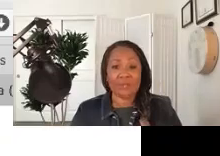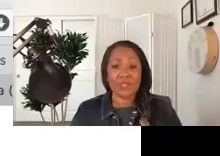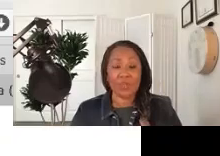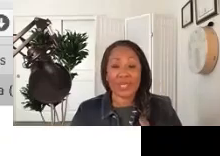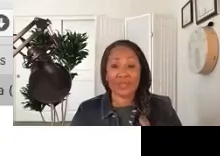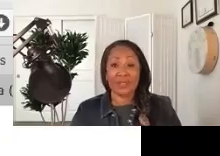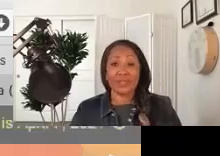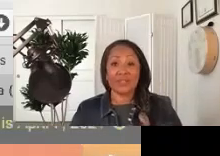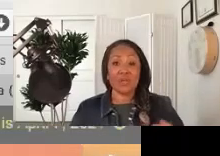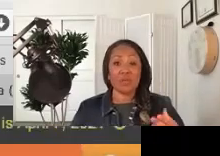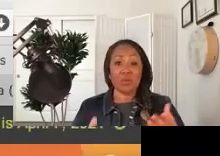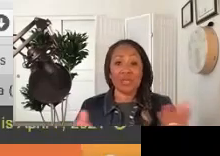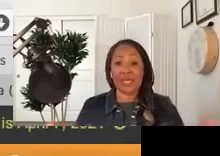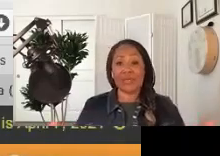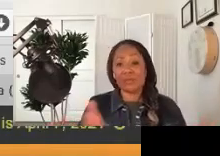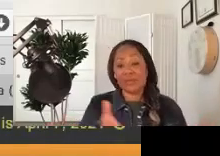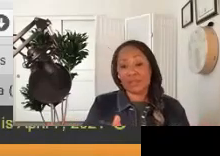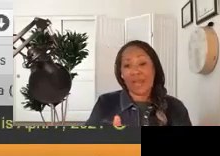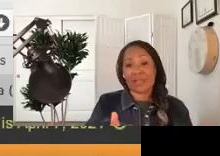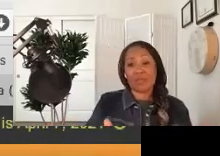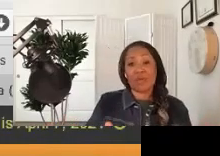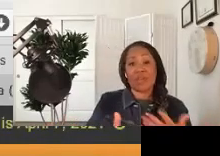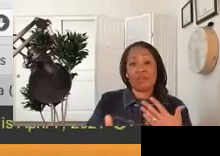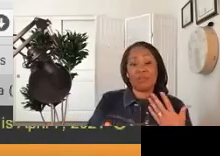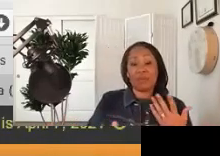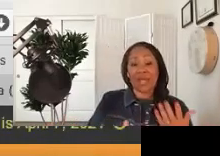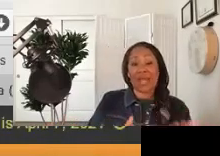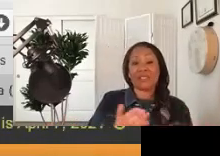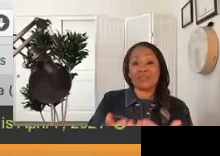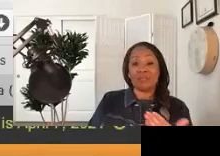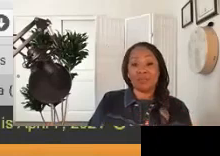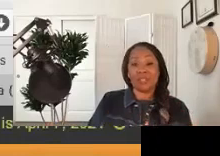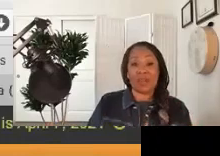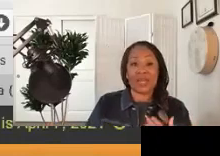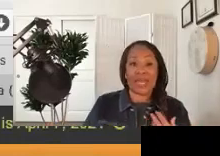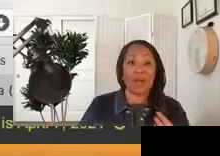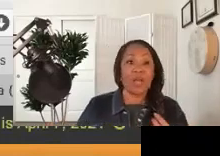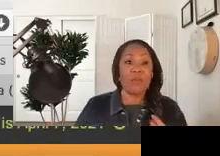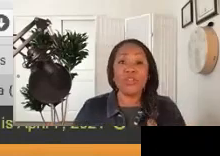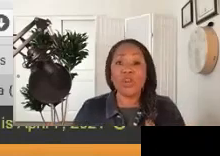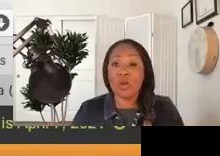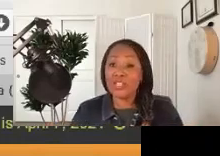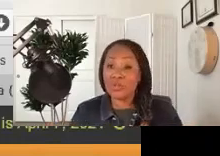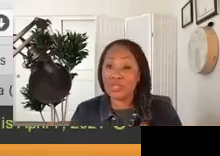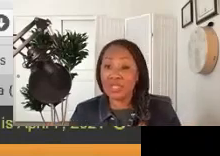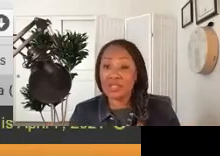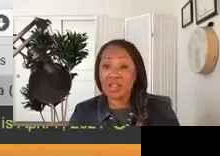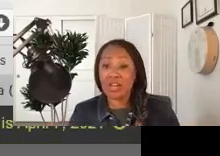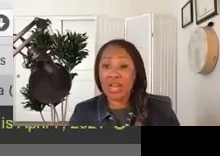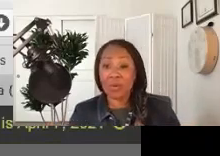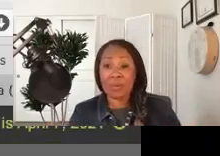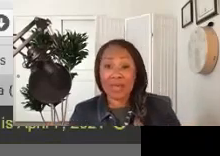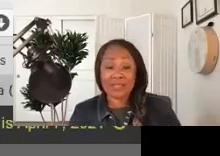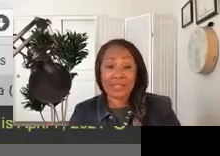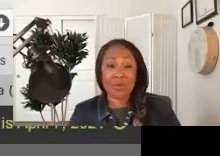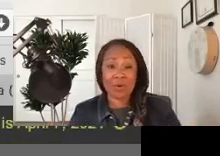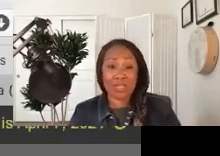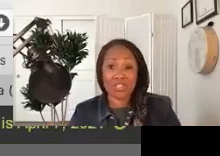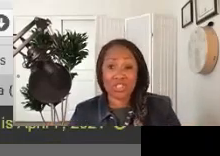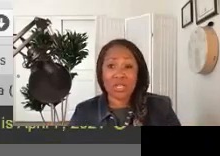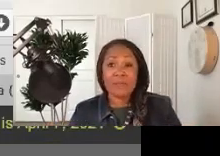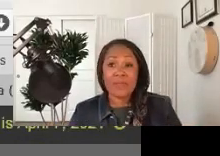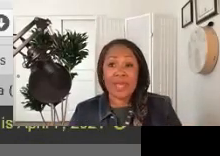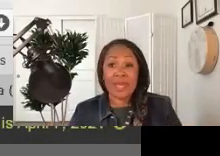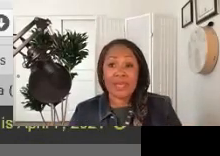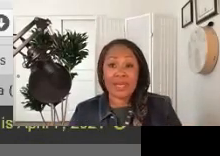in between. So again, here's back to the one that I'm actively building right now. But you know what? Do you see this color, how it went back to the